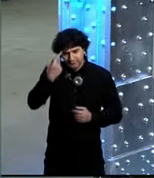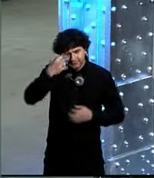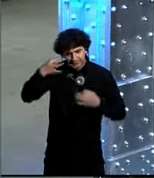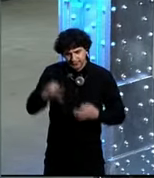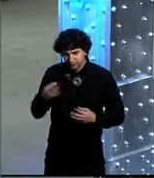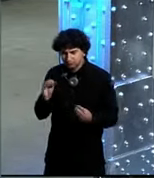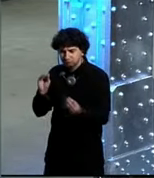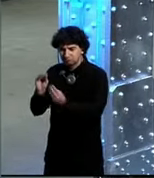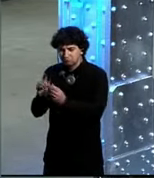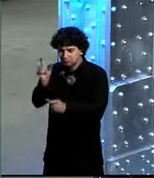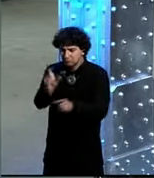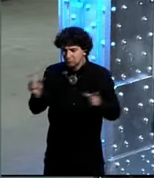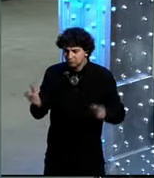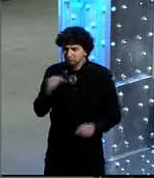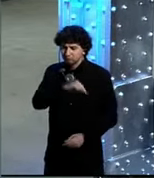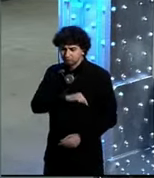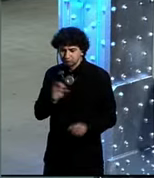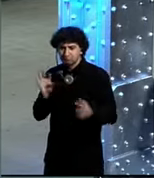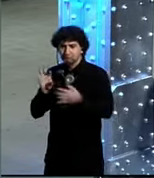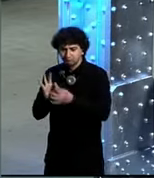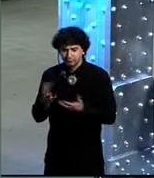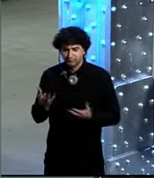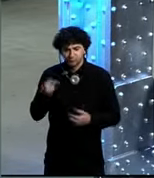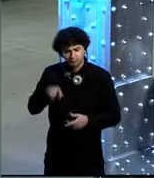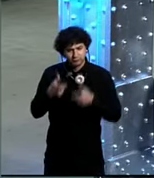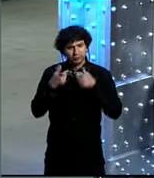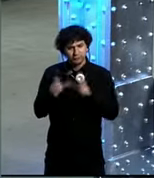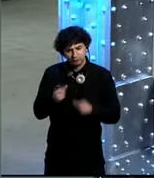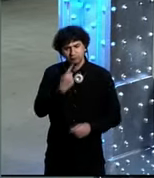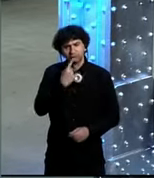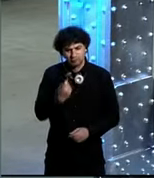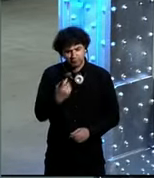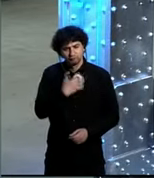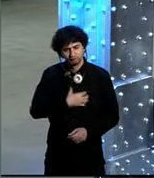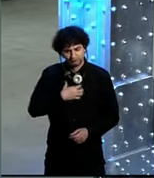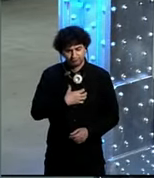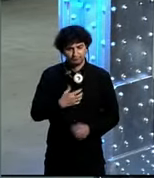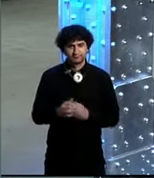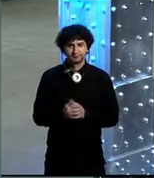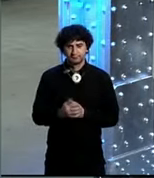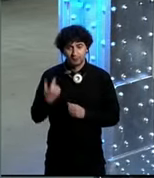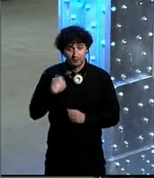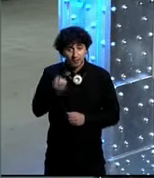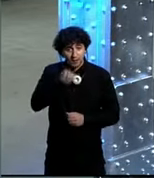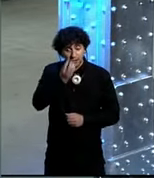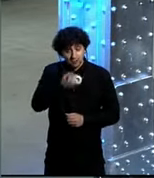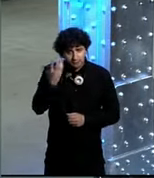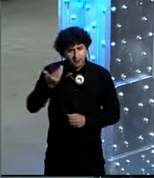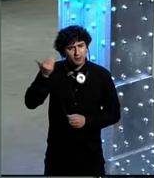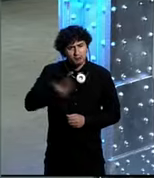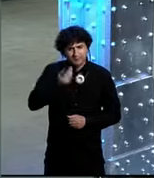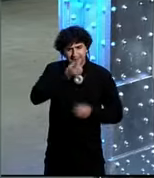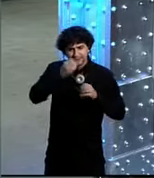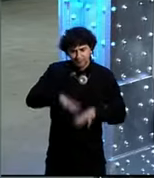it's a tricky business to be in. I'm going to talk about the importance of stories as a bridge between the now and